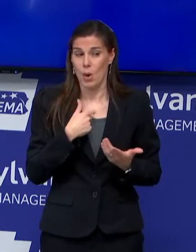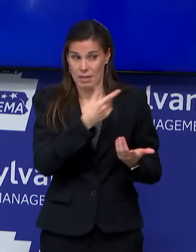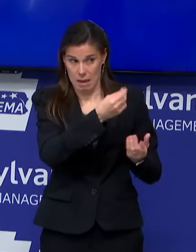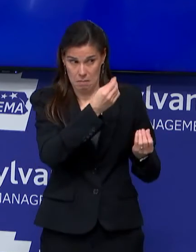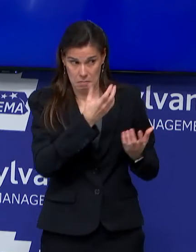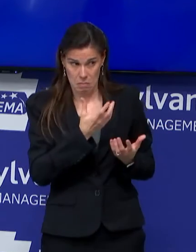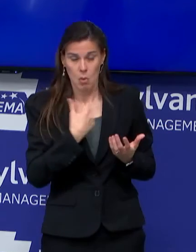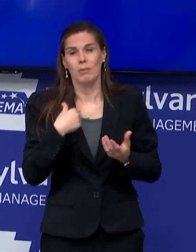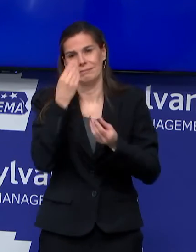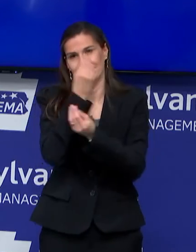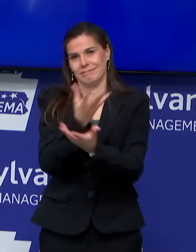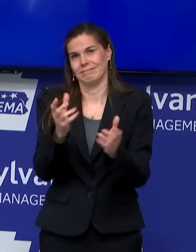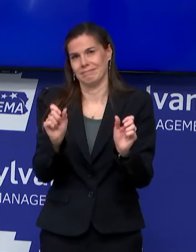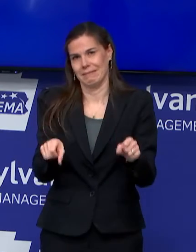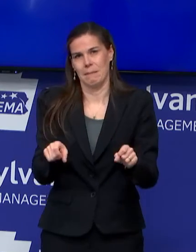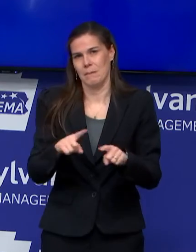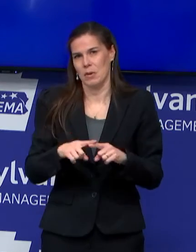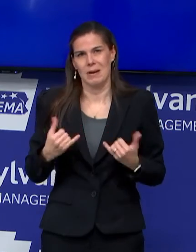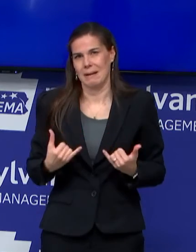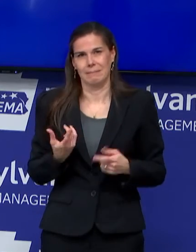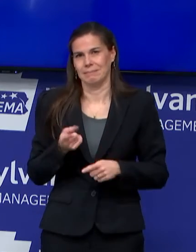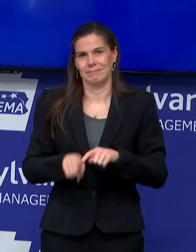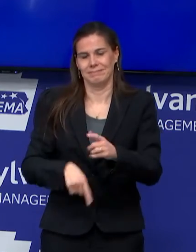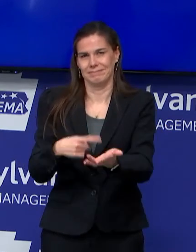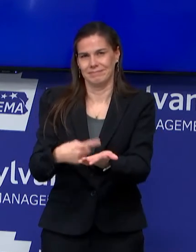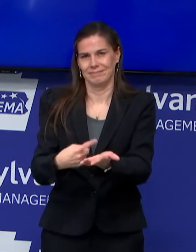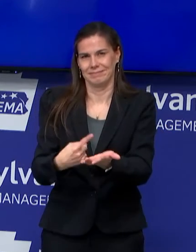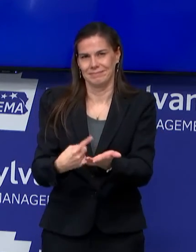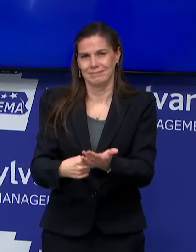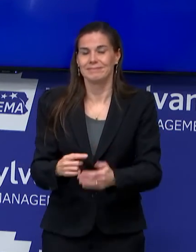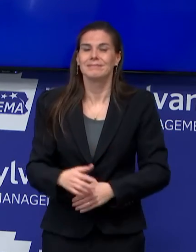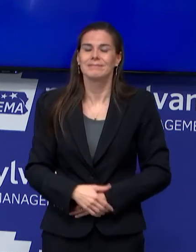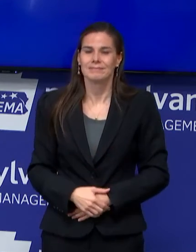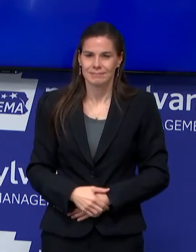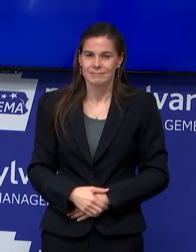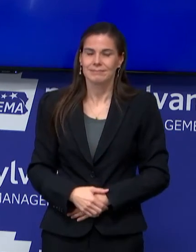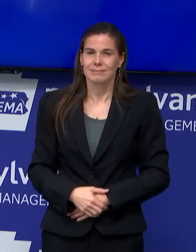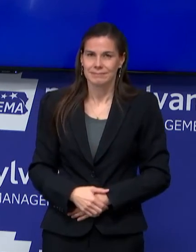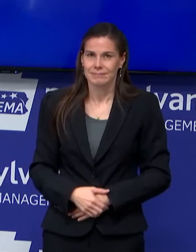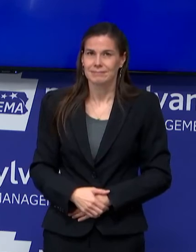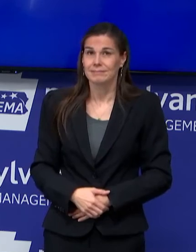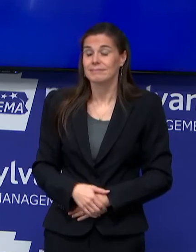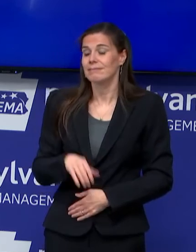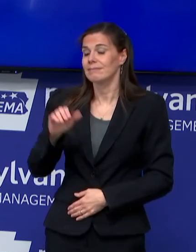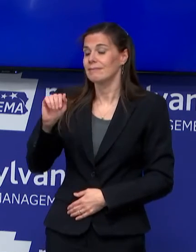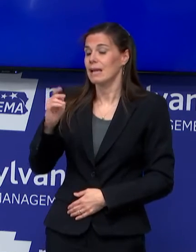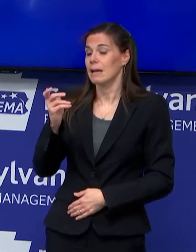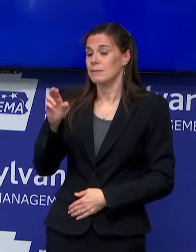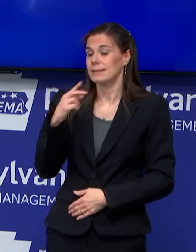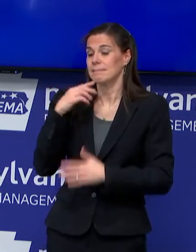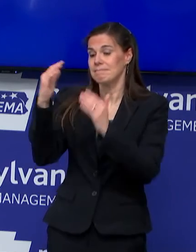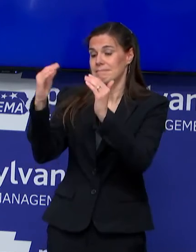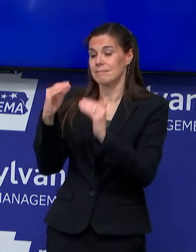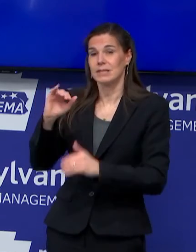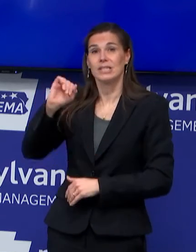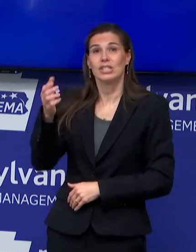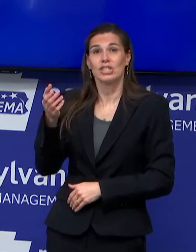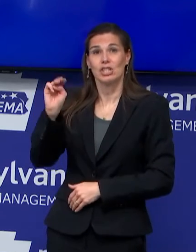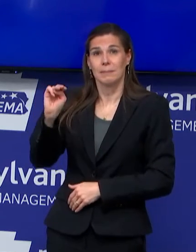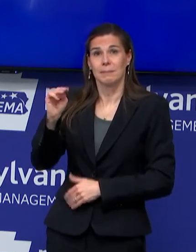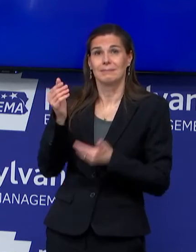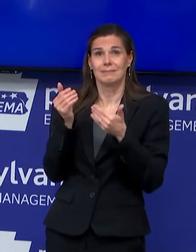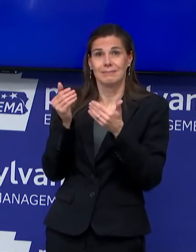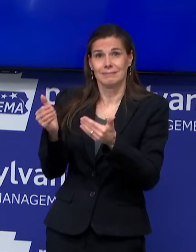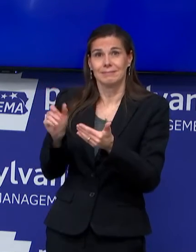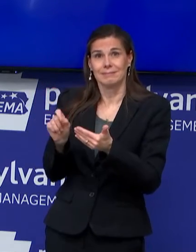down. Up next, we have Jim Madalinsky from WTAE. Jim, you should be able to